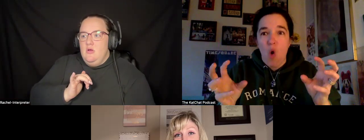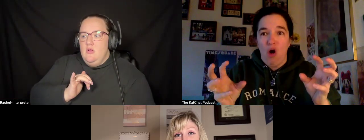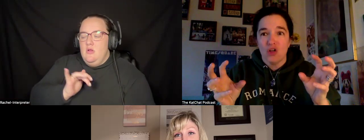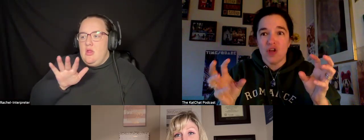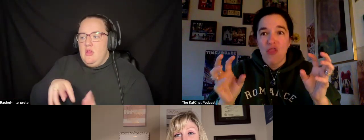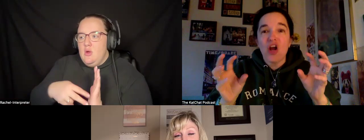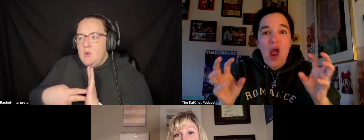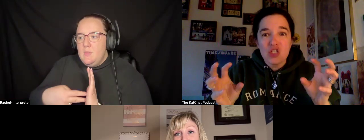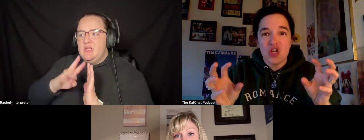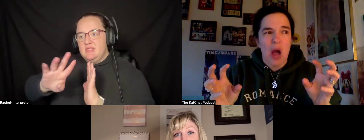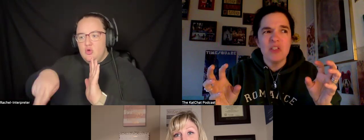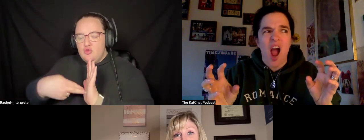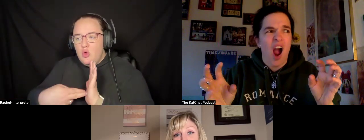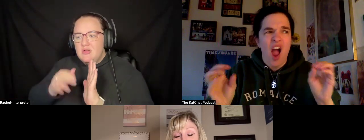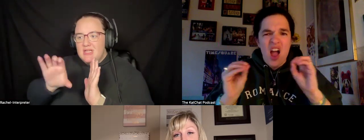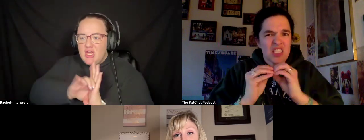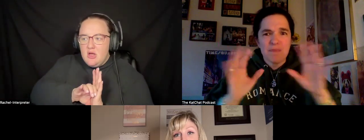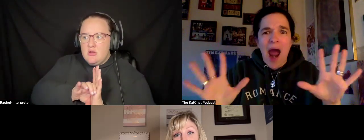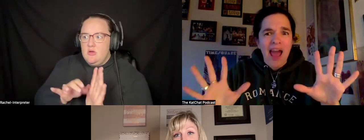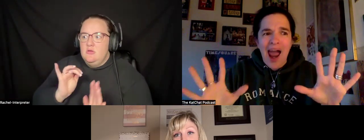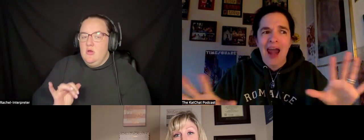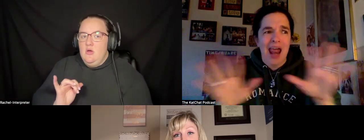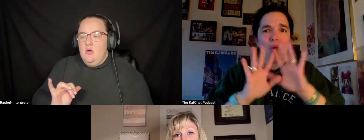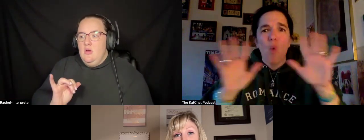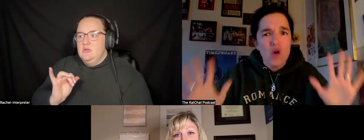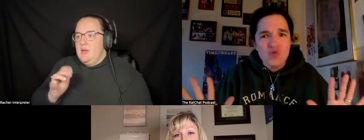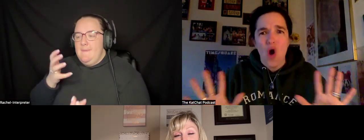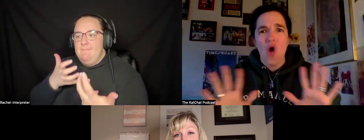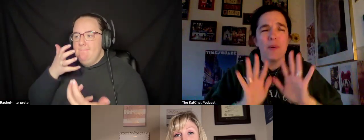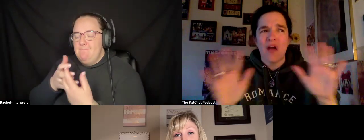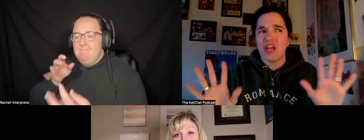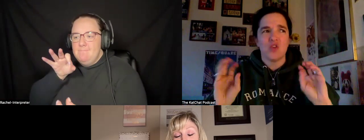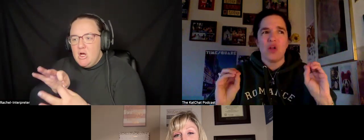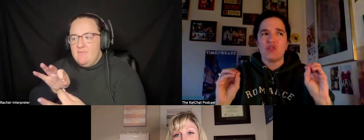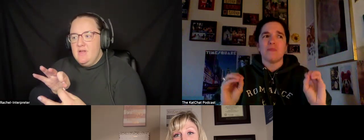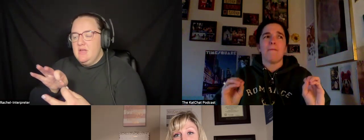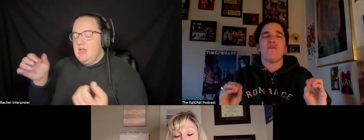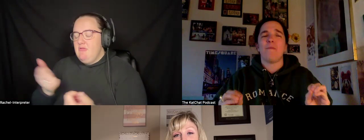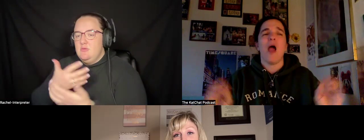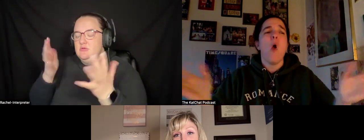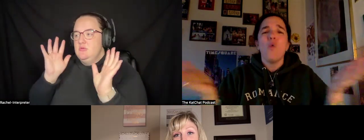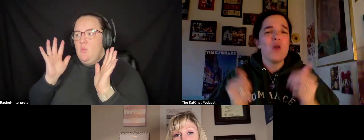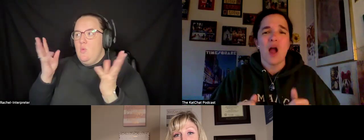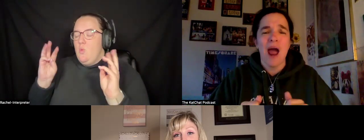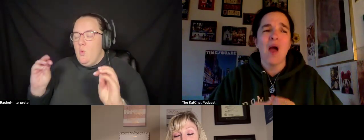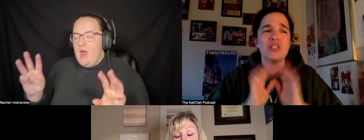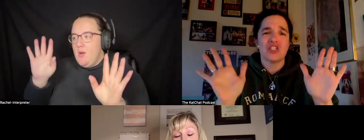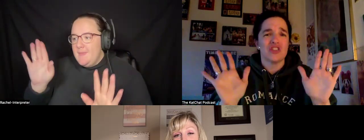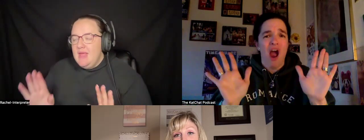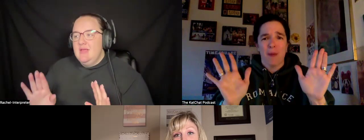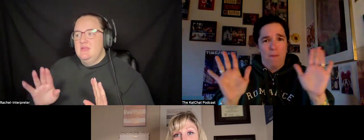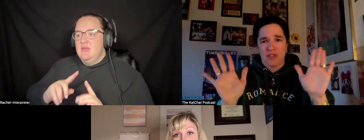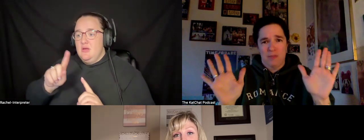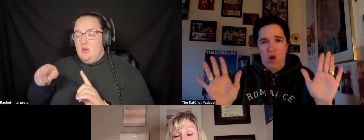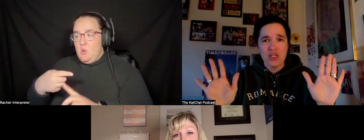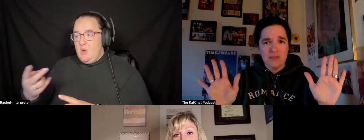the world. The characters, I was like spot on, and the wardrobe and everything. They were just perfect. I'm like, when you come out, we should go